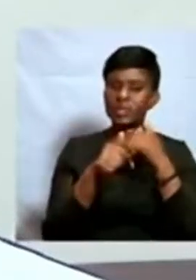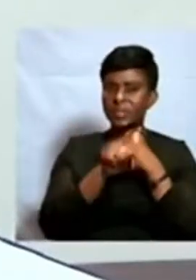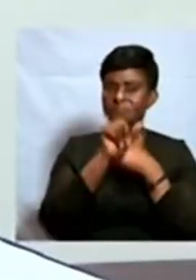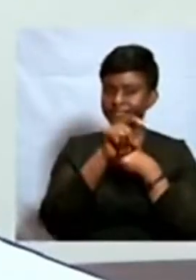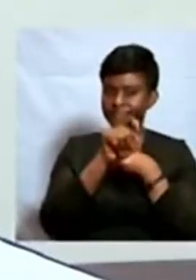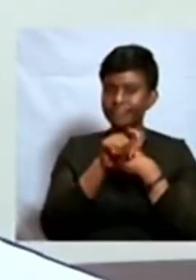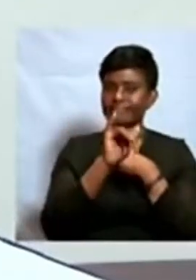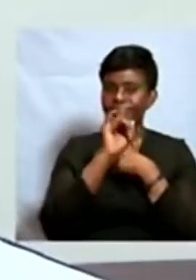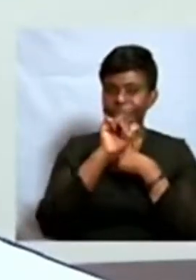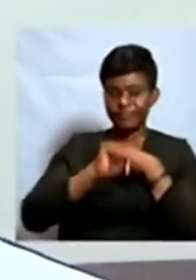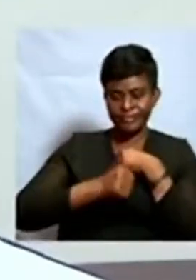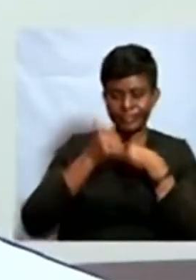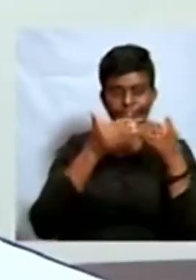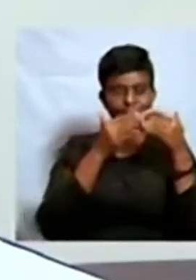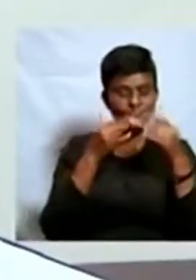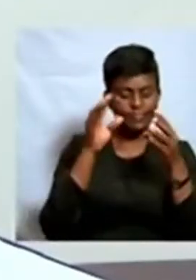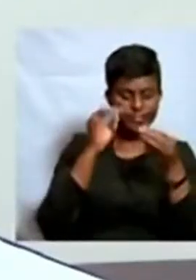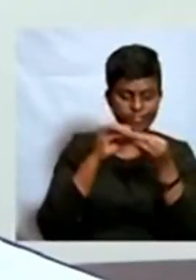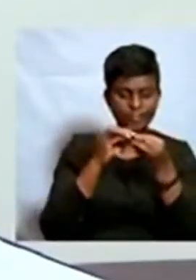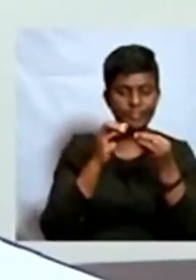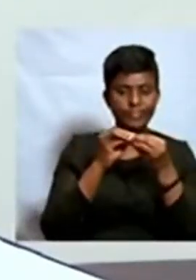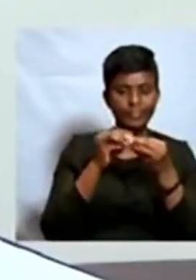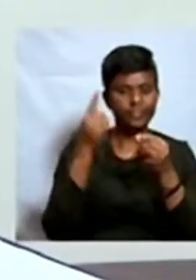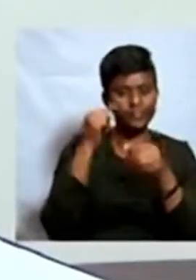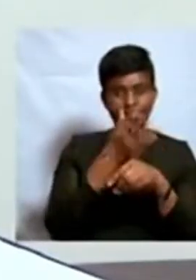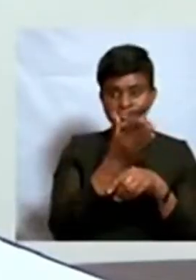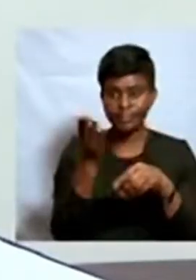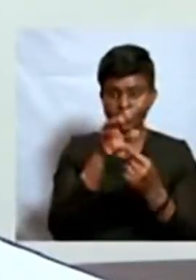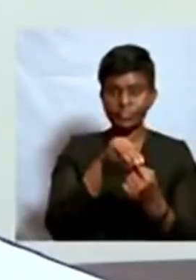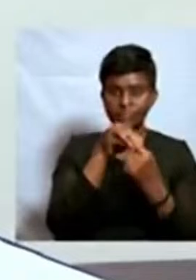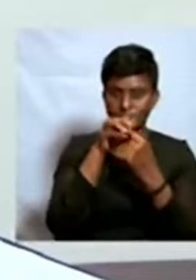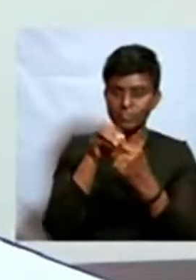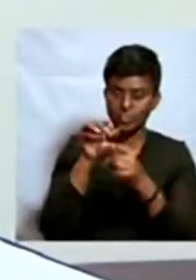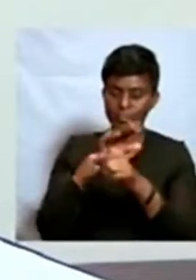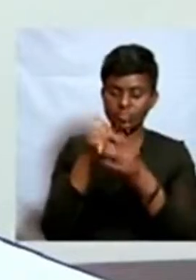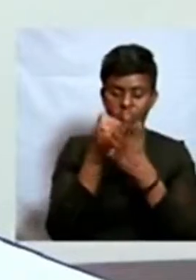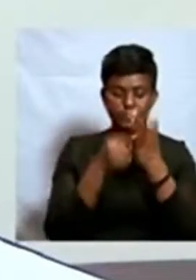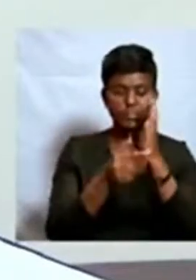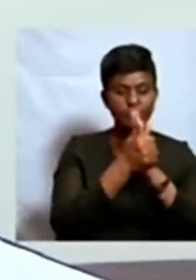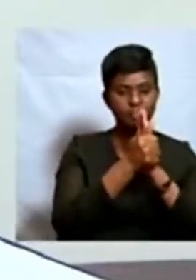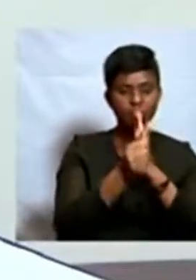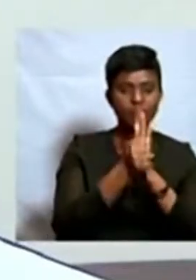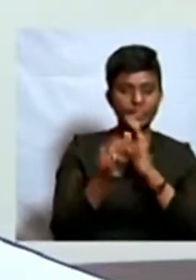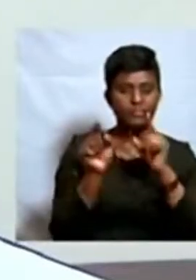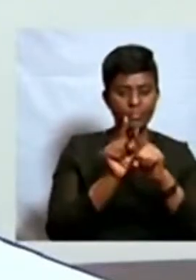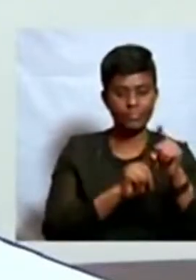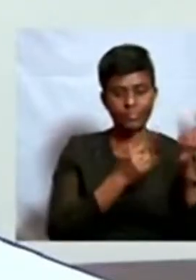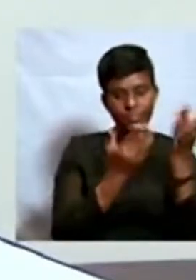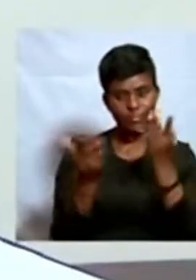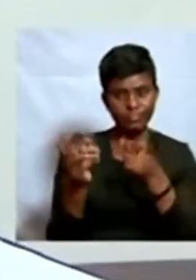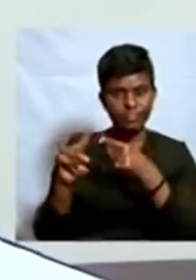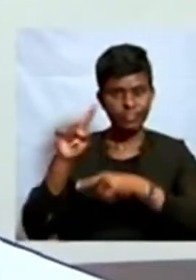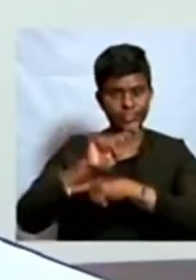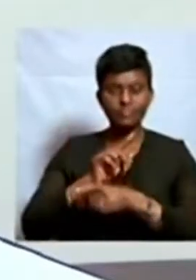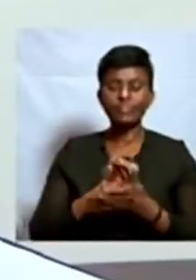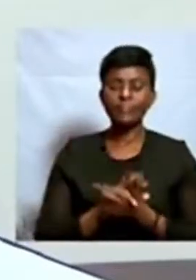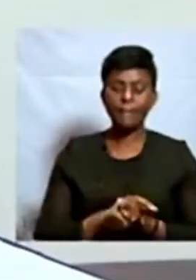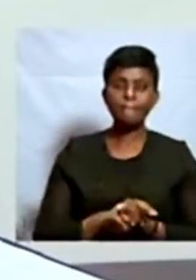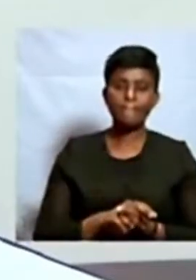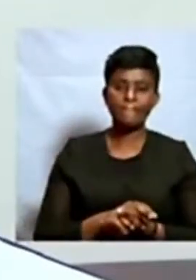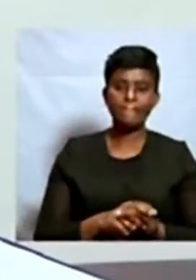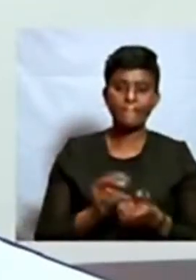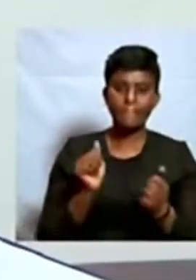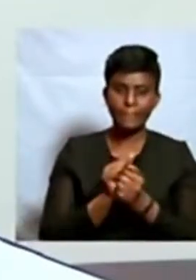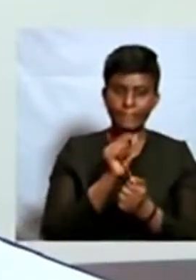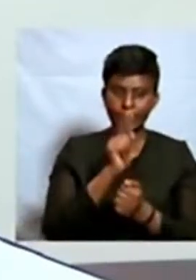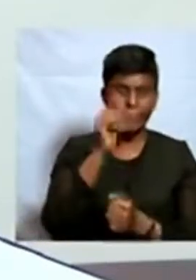that we open up a little bit for those specific skills to be brought to bear. In terms